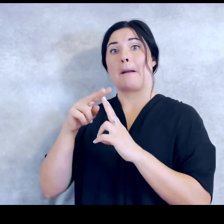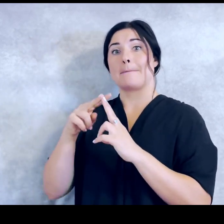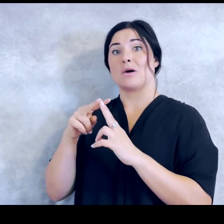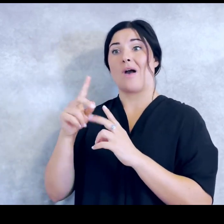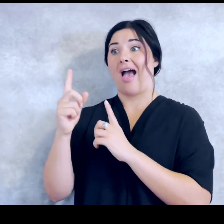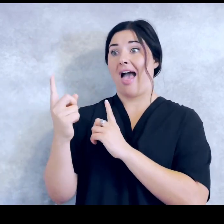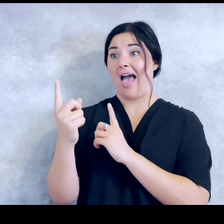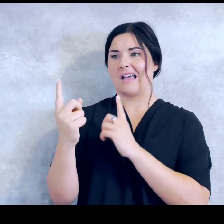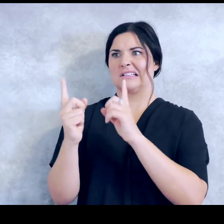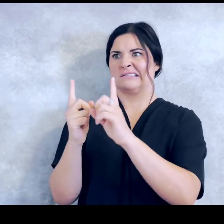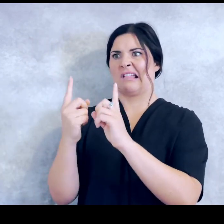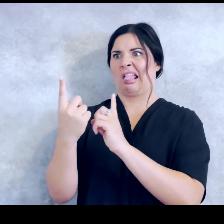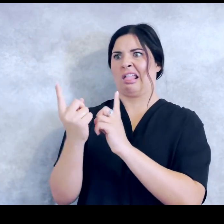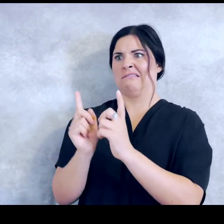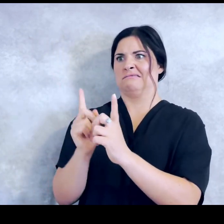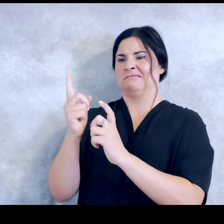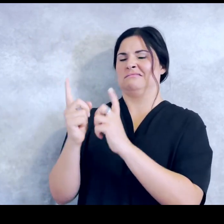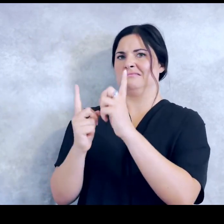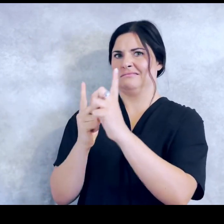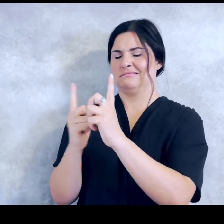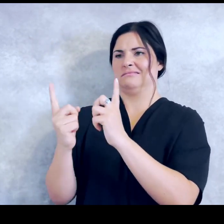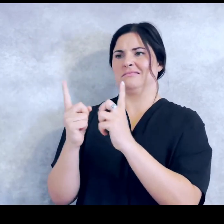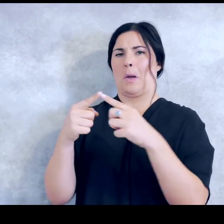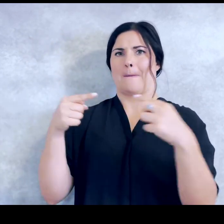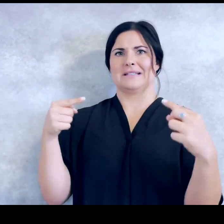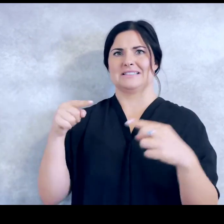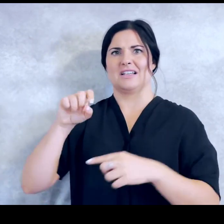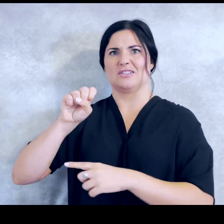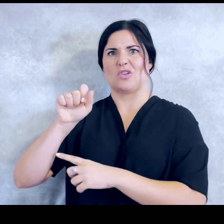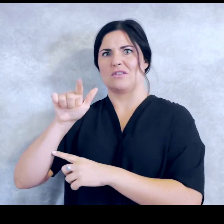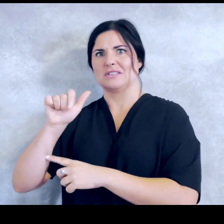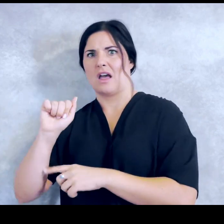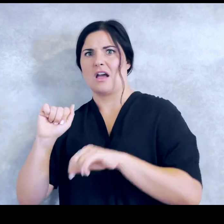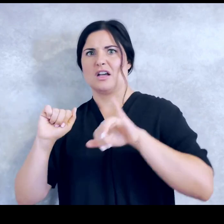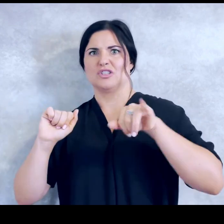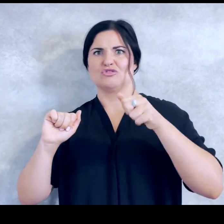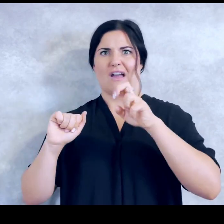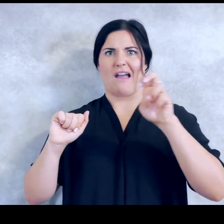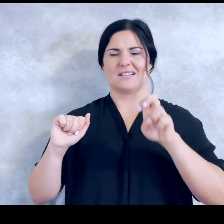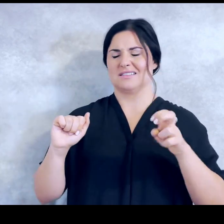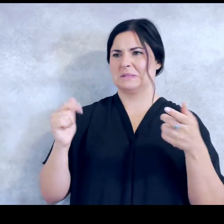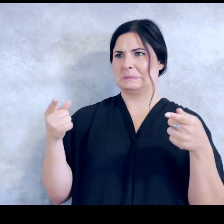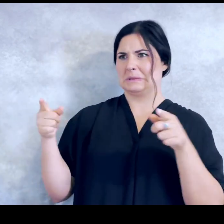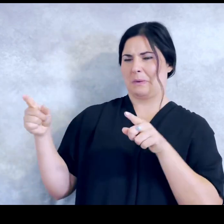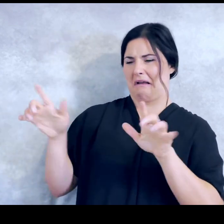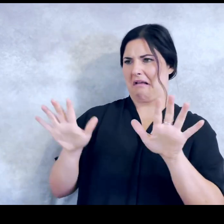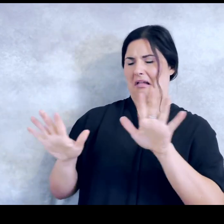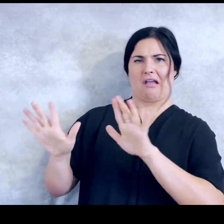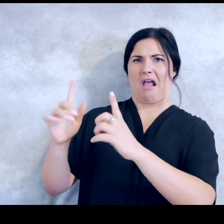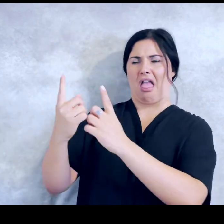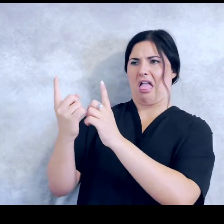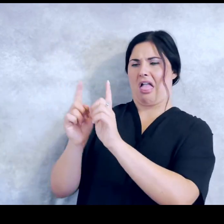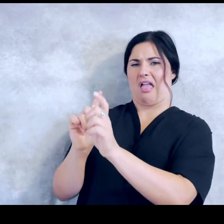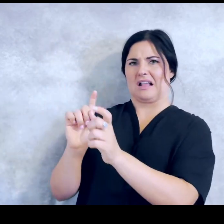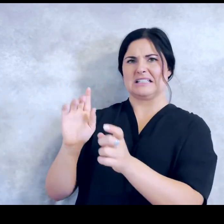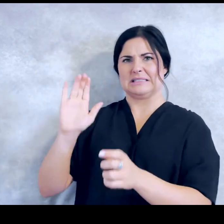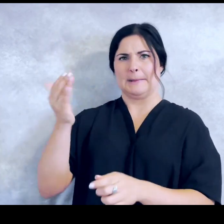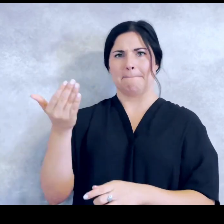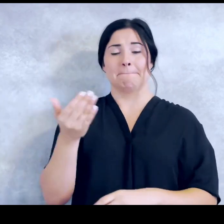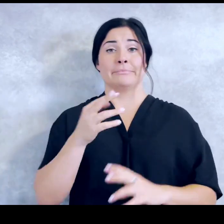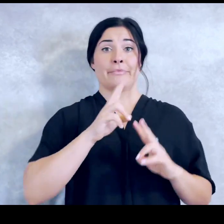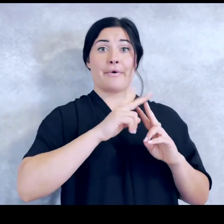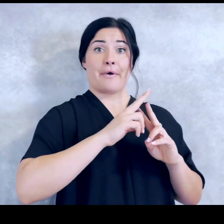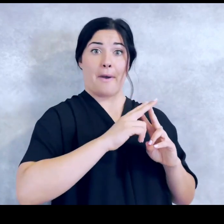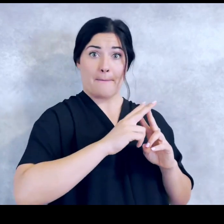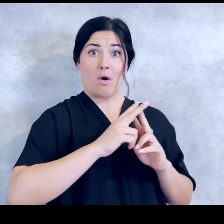where one of them looks like they're doing salsa and the other one's doing, like, you know, jazz exercises or something. It's just, what's happening here? And